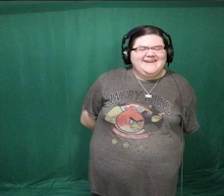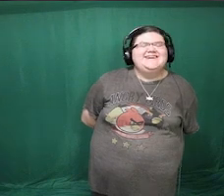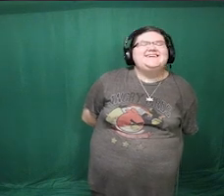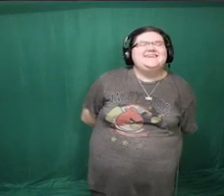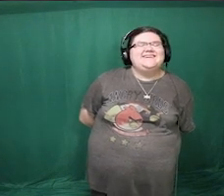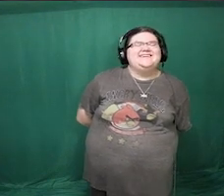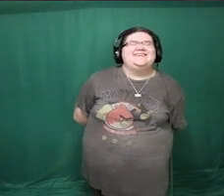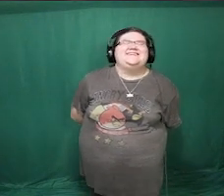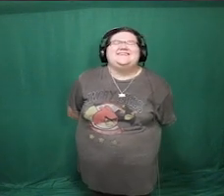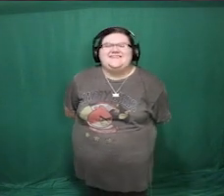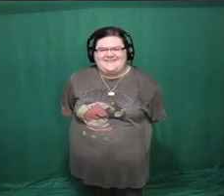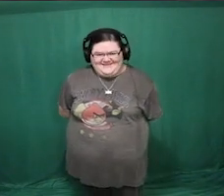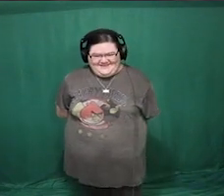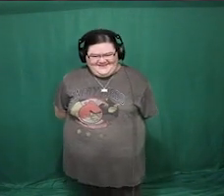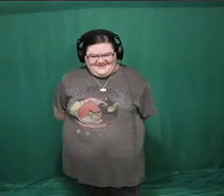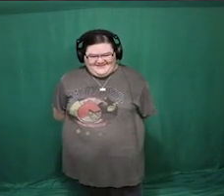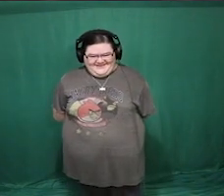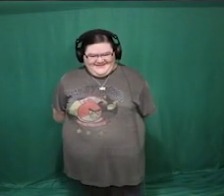fam.